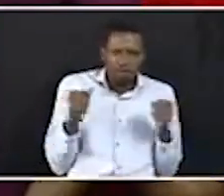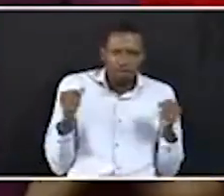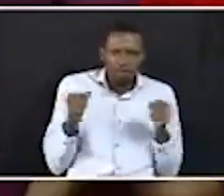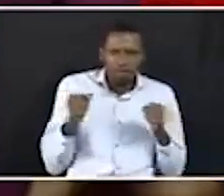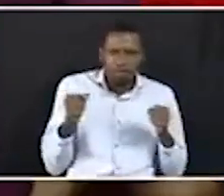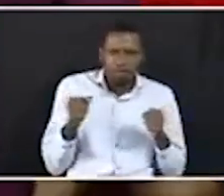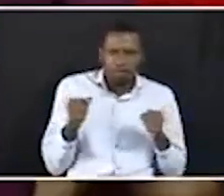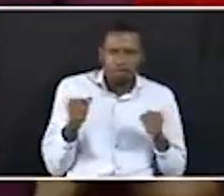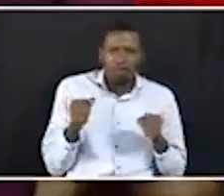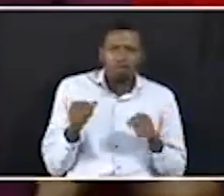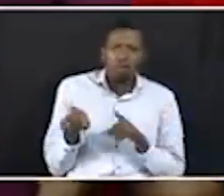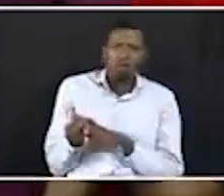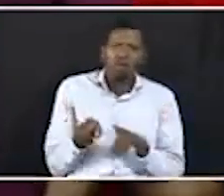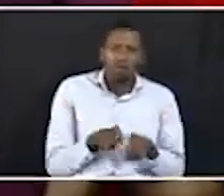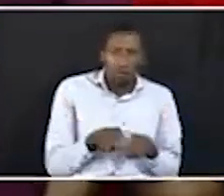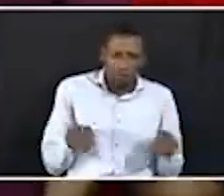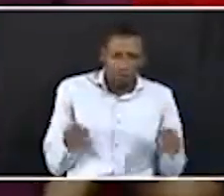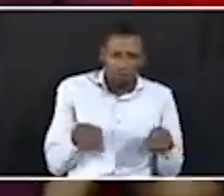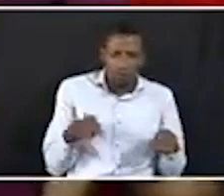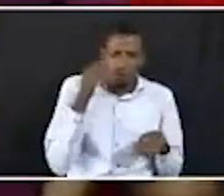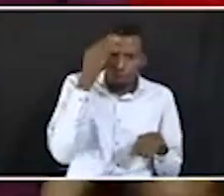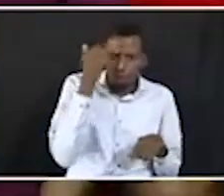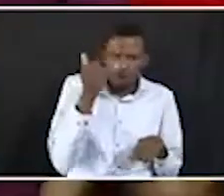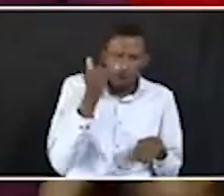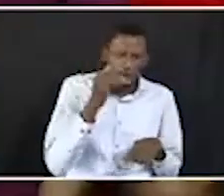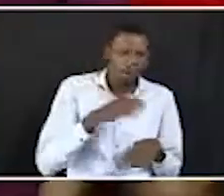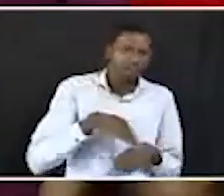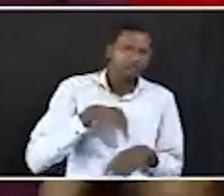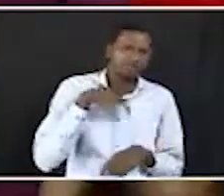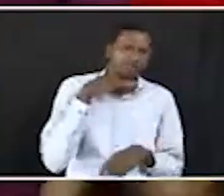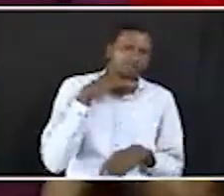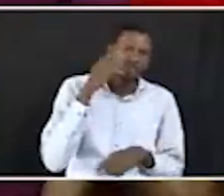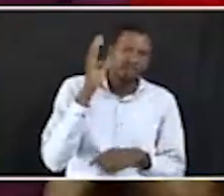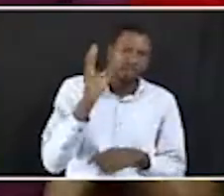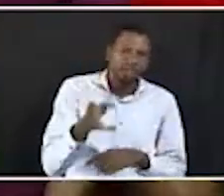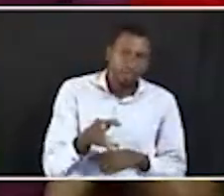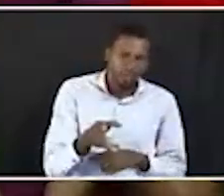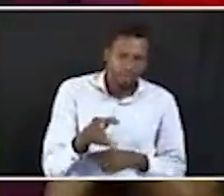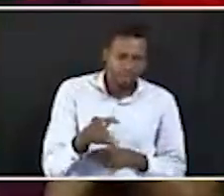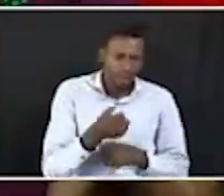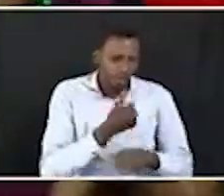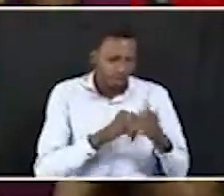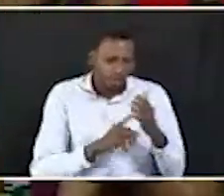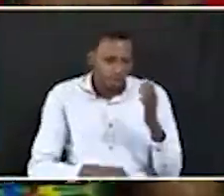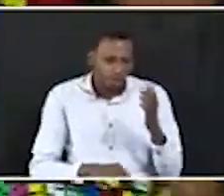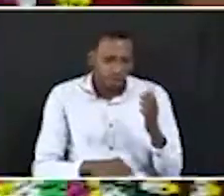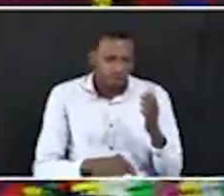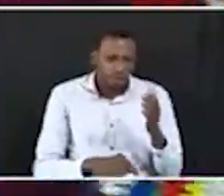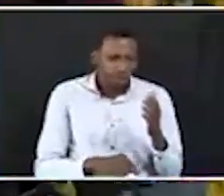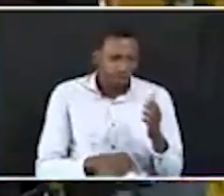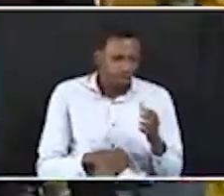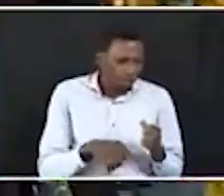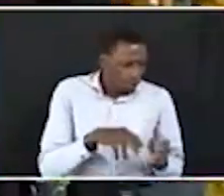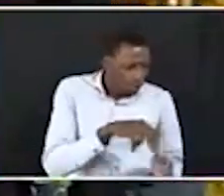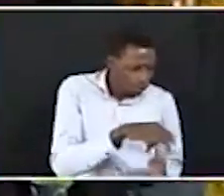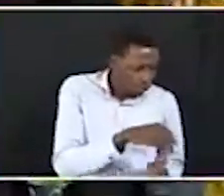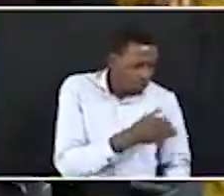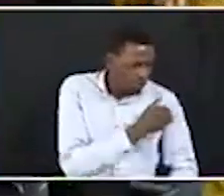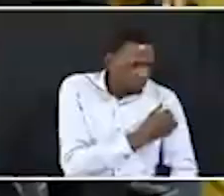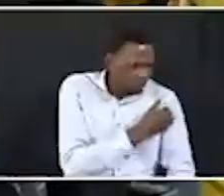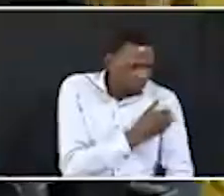most of all, they were scared that they were going to perish. And they did what? They went and woke Jesus